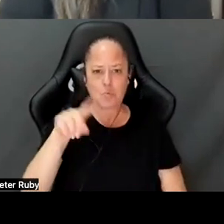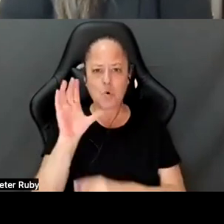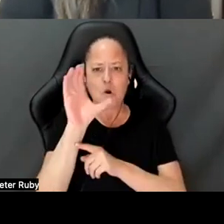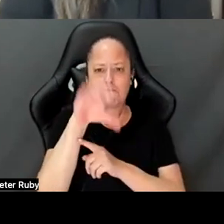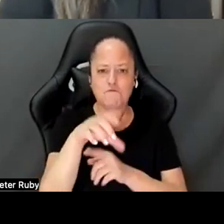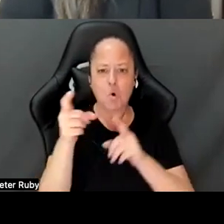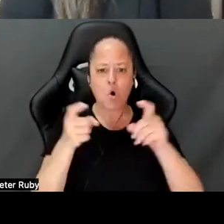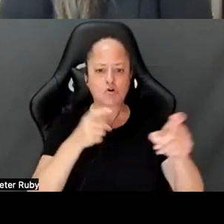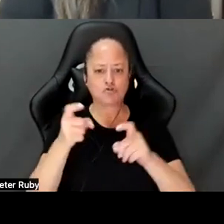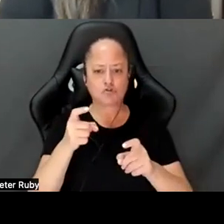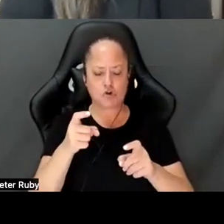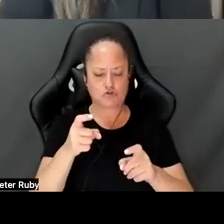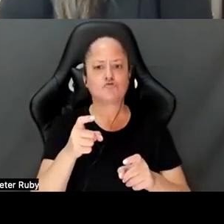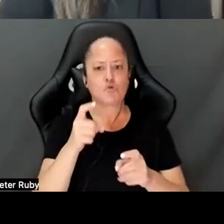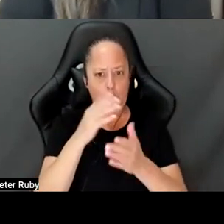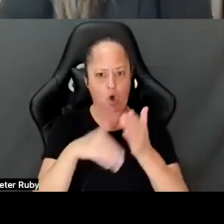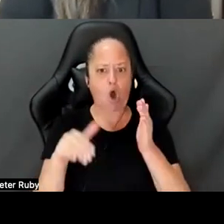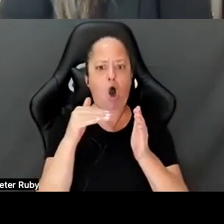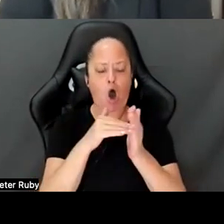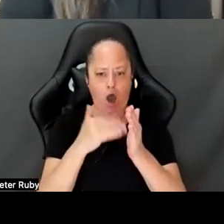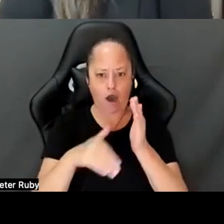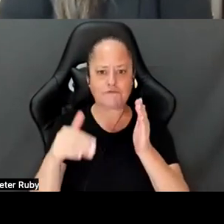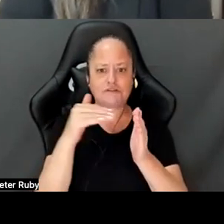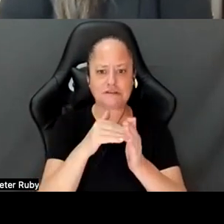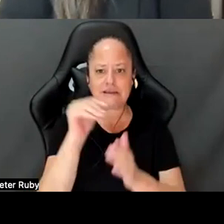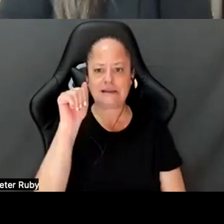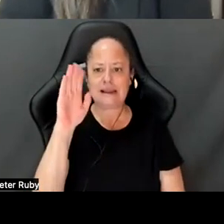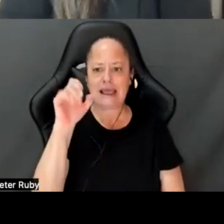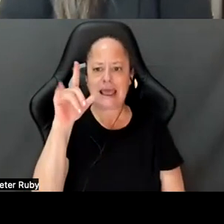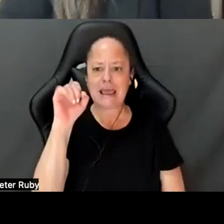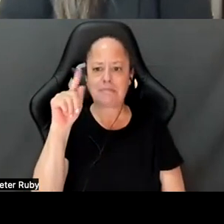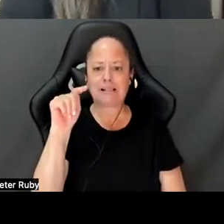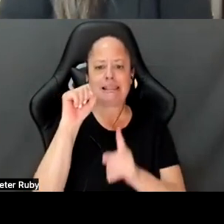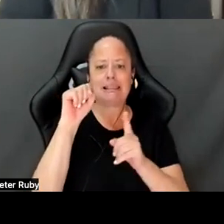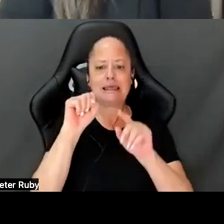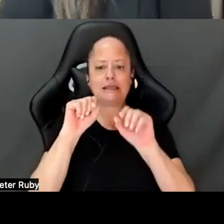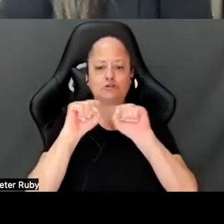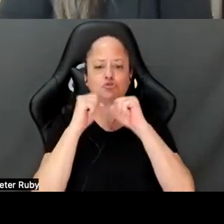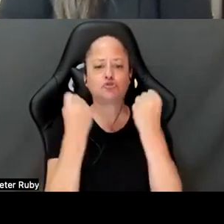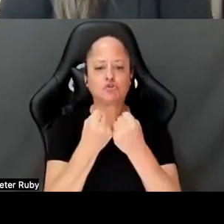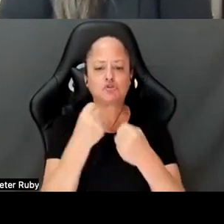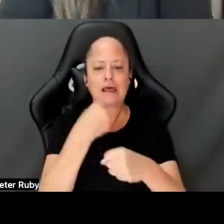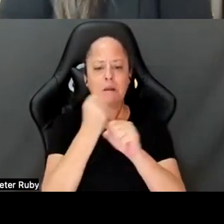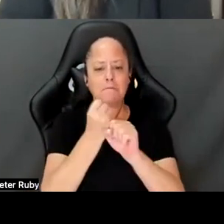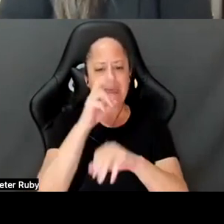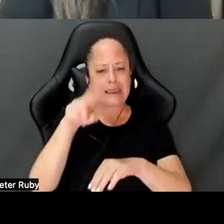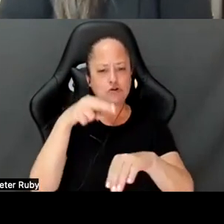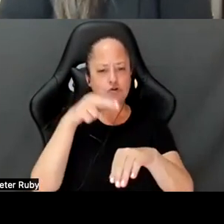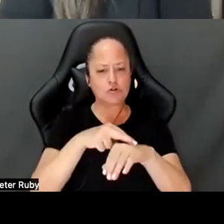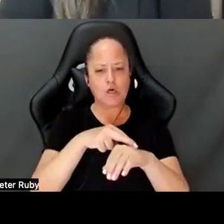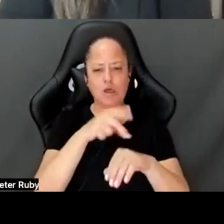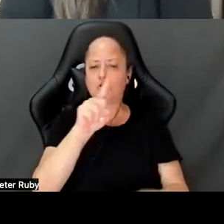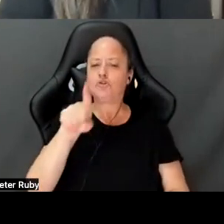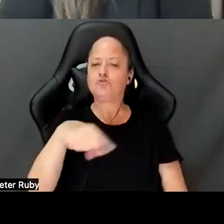control onto us so often that the ableist society makes it a little bit normalized to where it's just